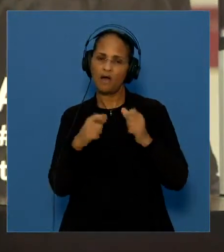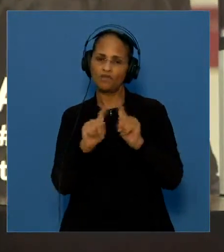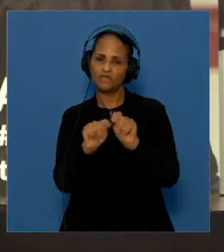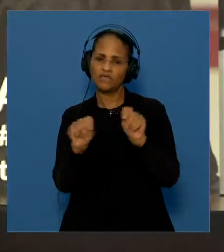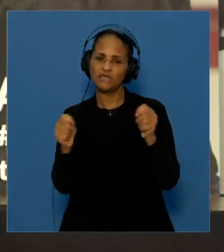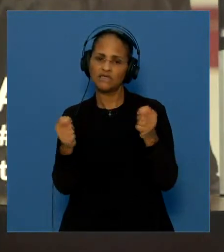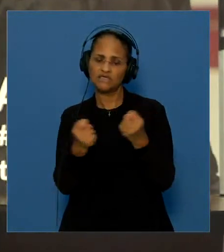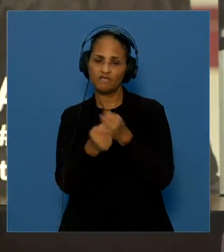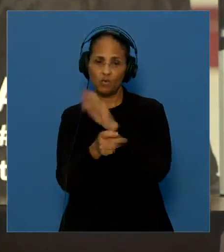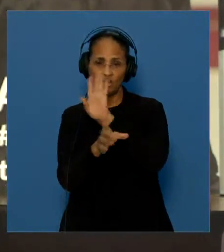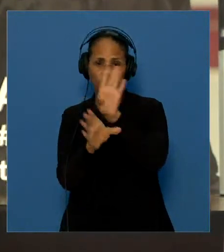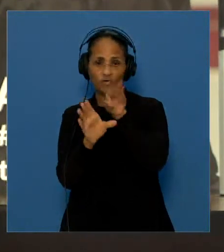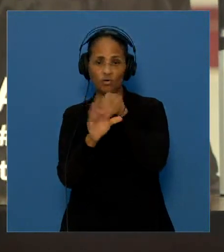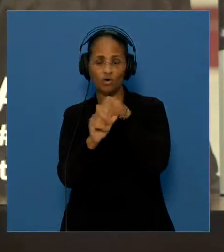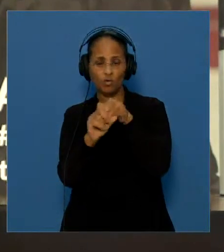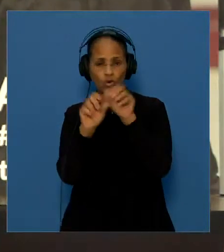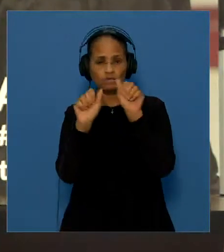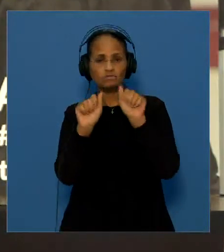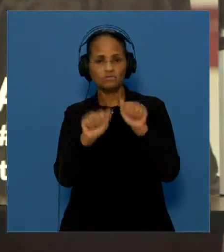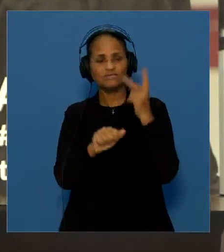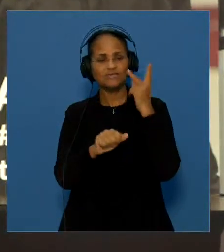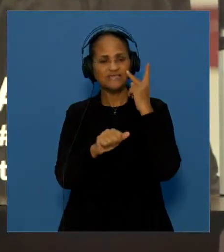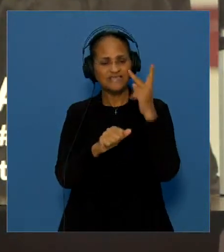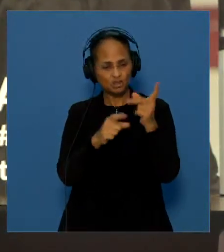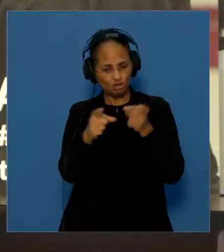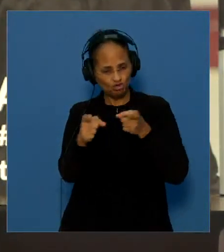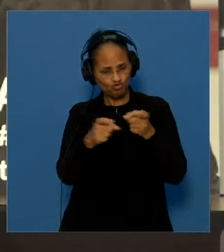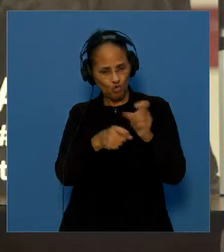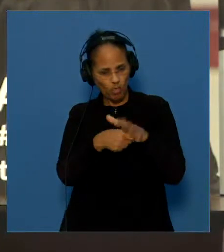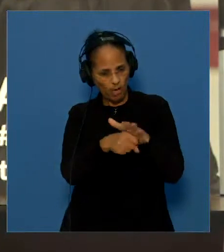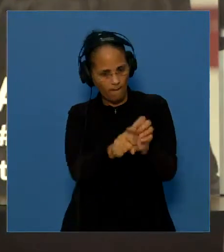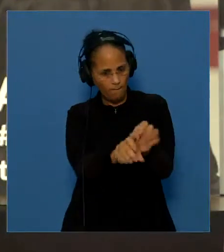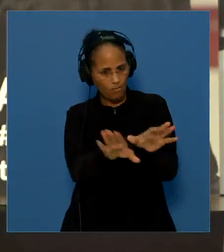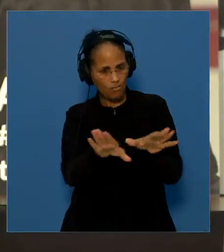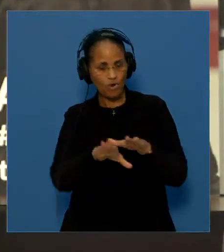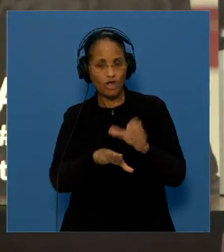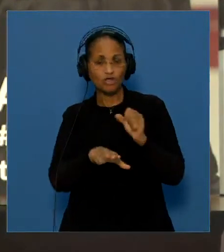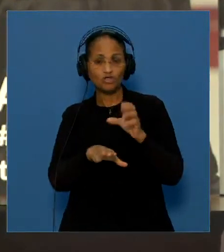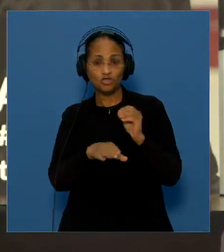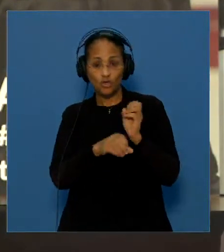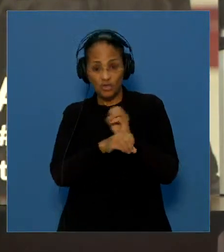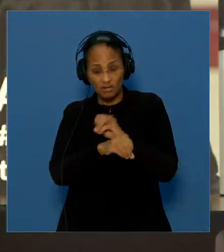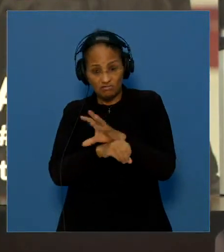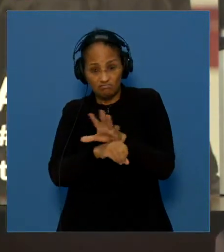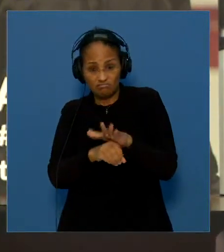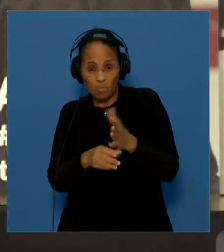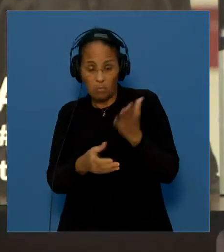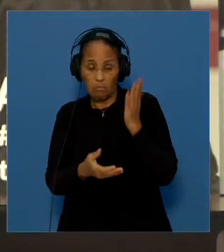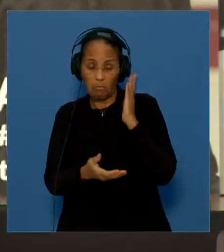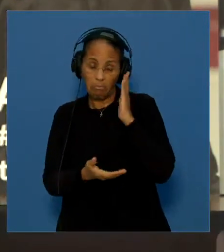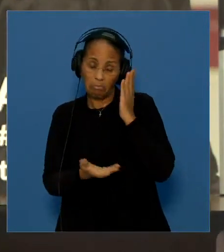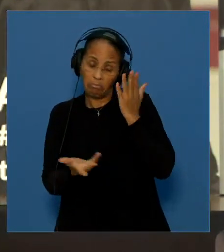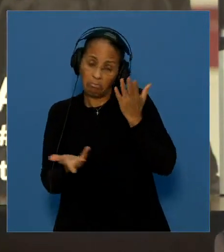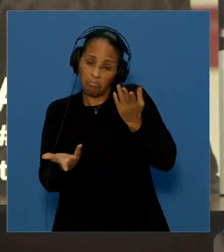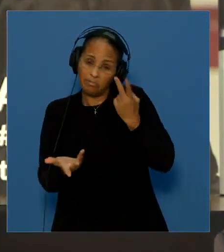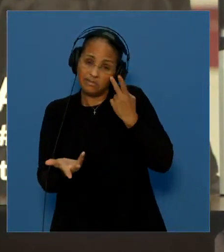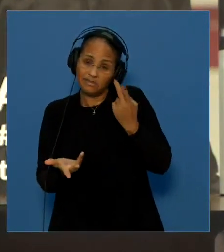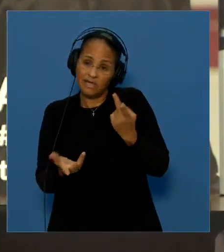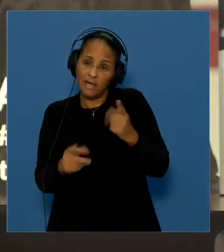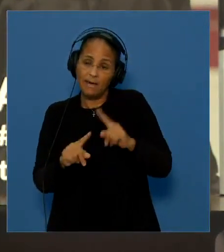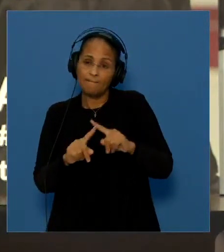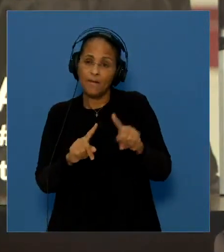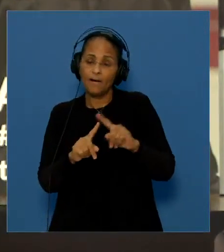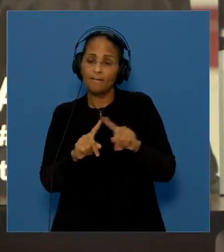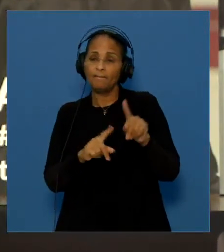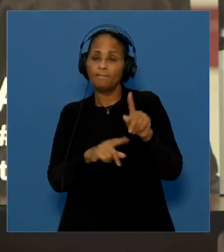are seeing that we're able to get a grasp of this outbreak. So the impact will remain to be seen, but the Bermuda